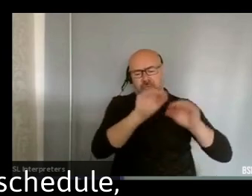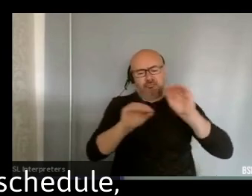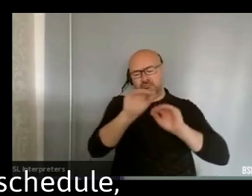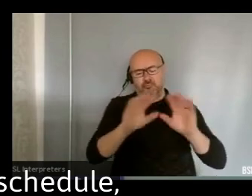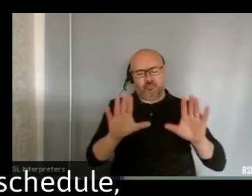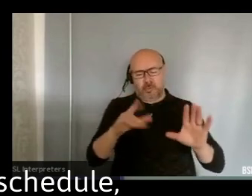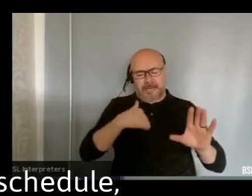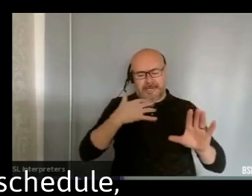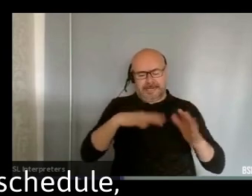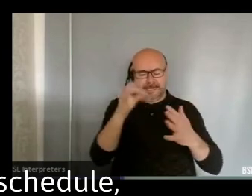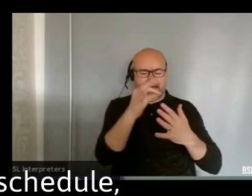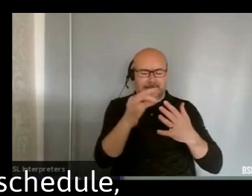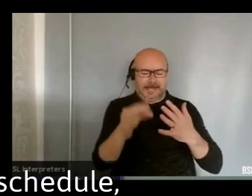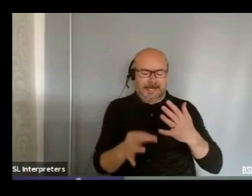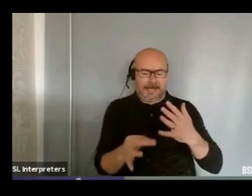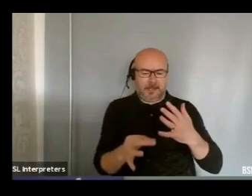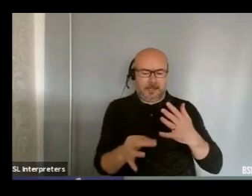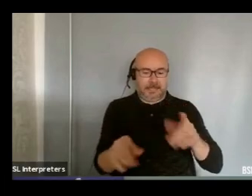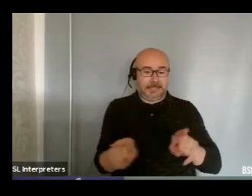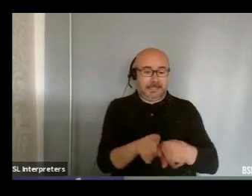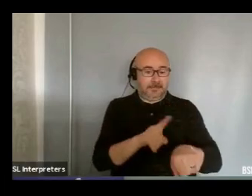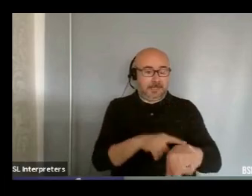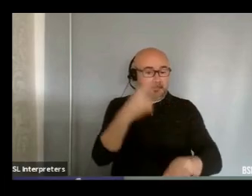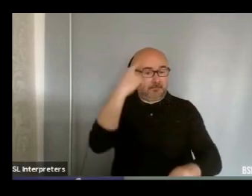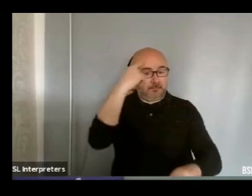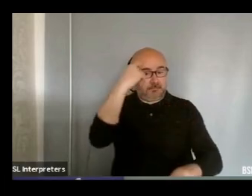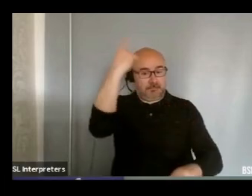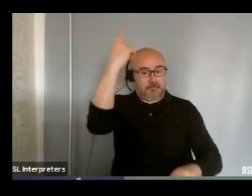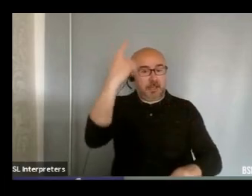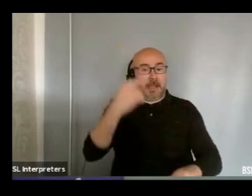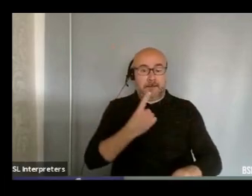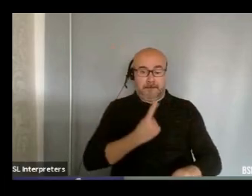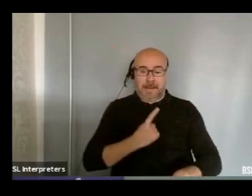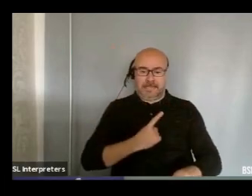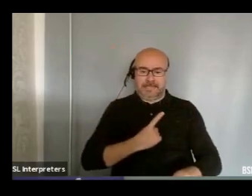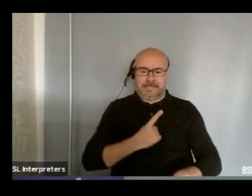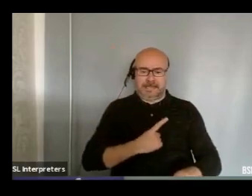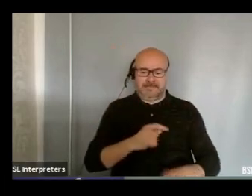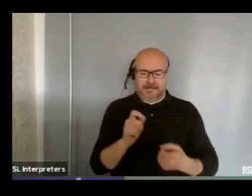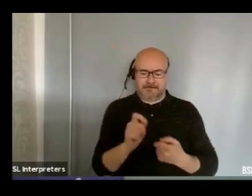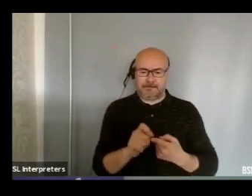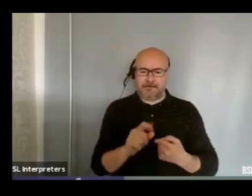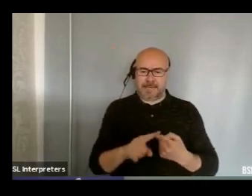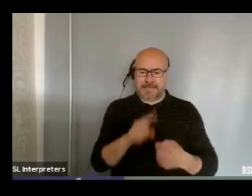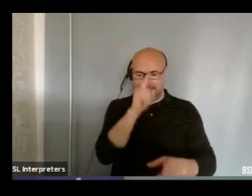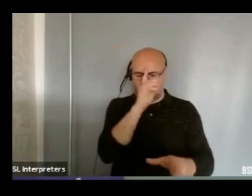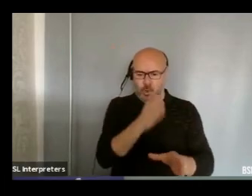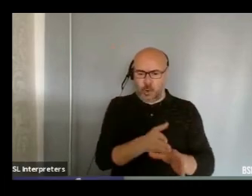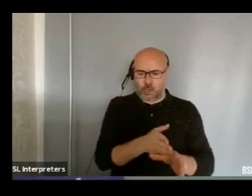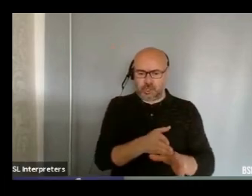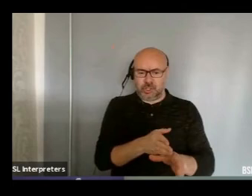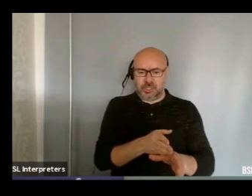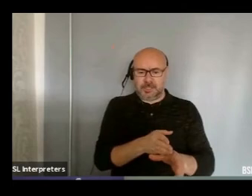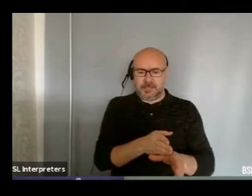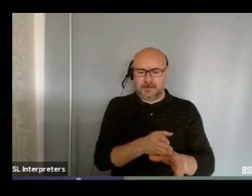on your own psychological PPE. I would say every Sunday night, make a list of how you're going to work on your